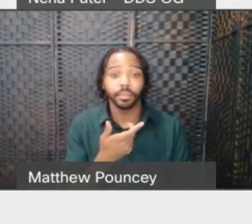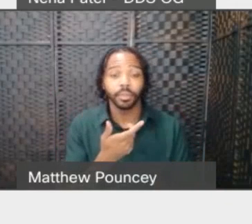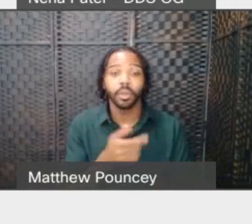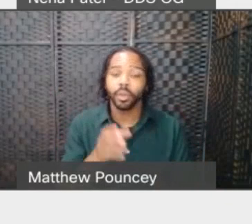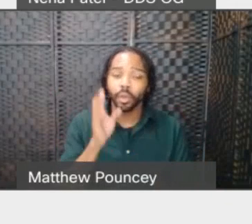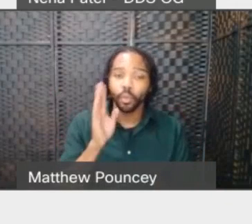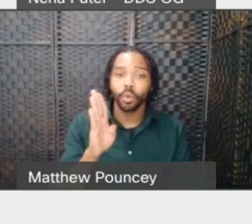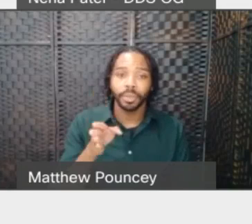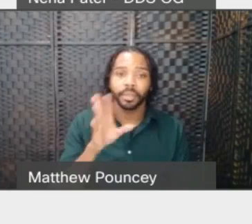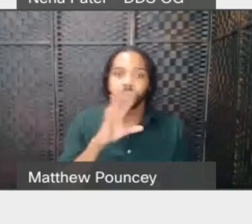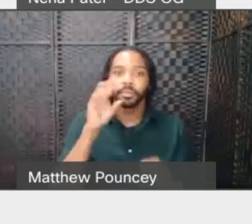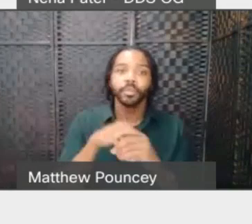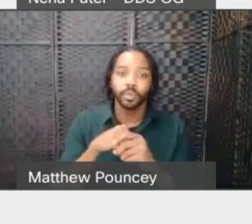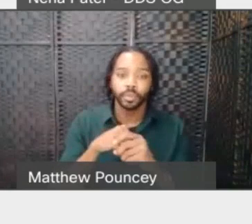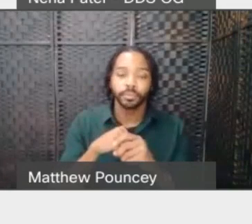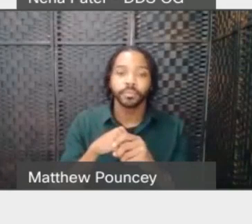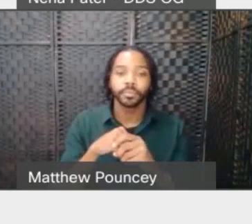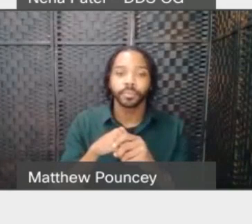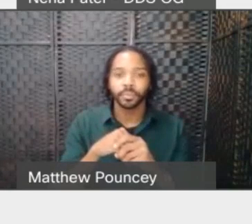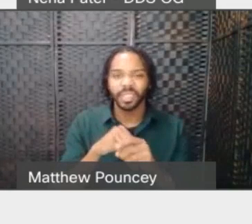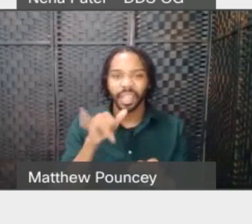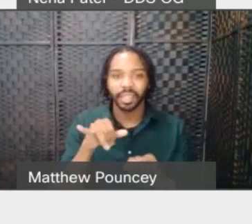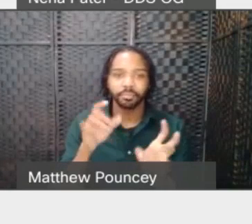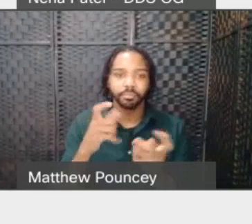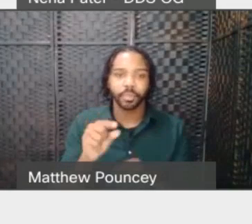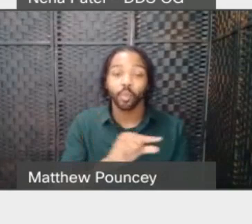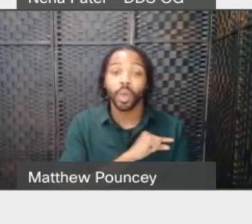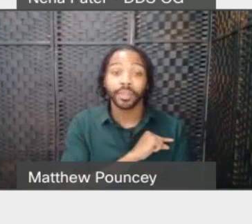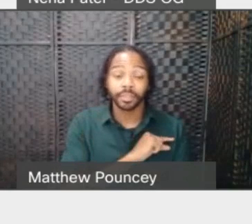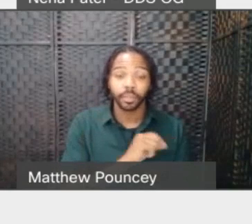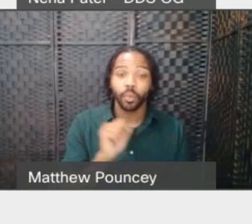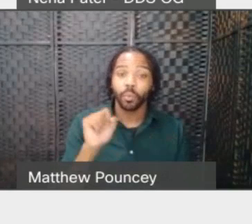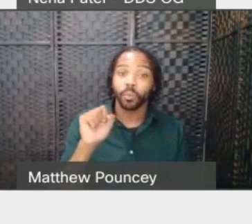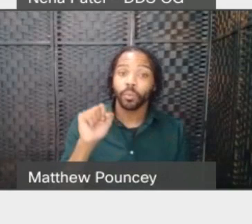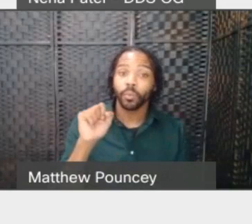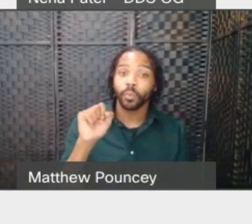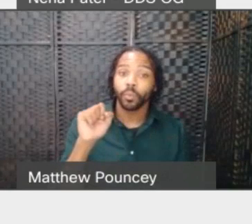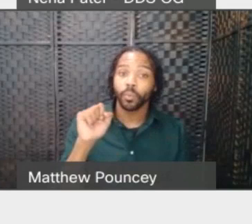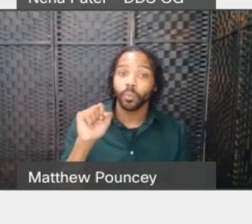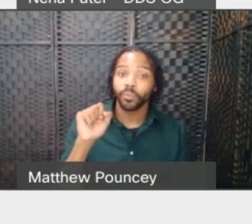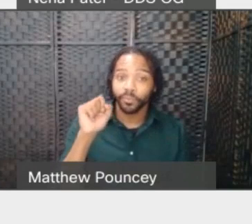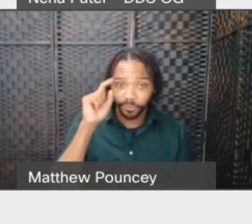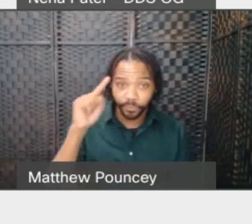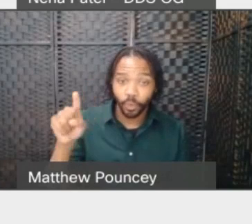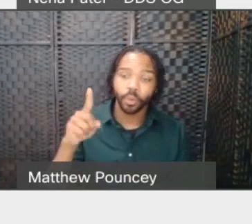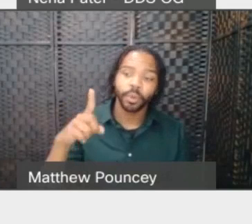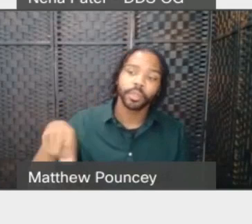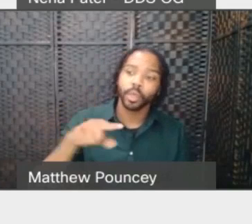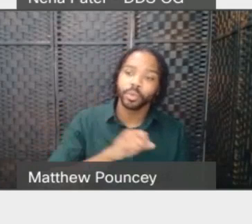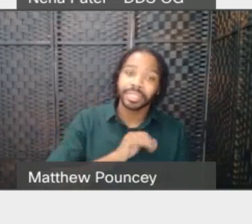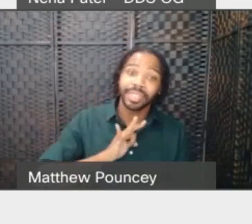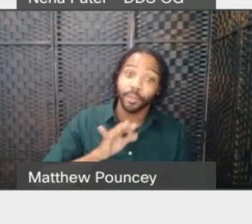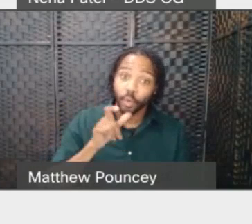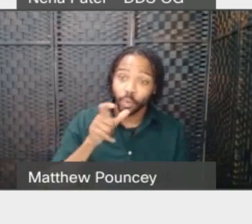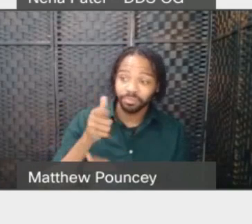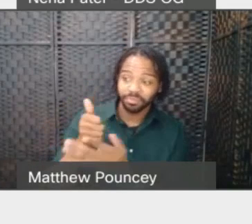will be included as a qualification for staff who have direct care